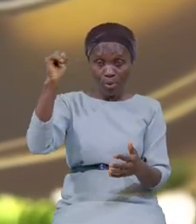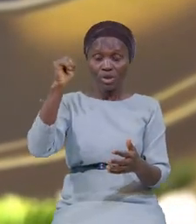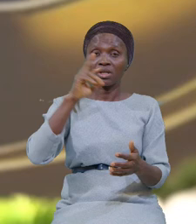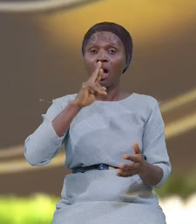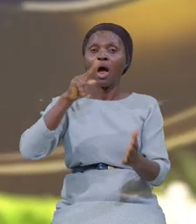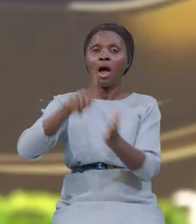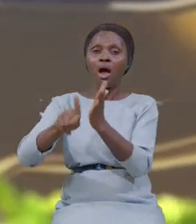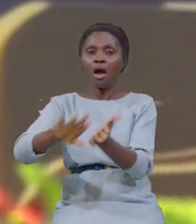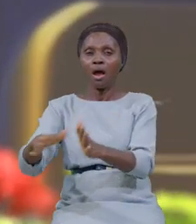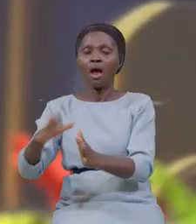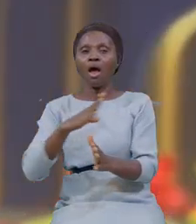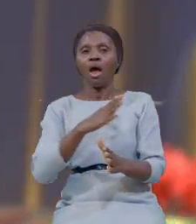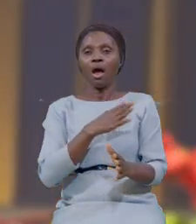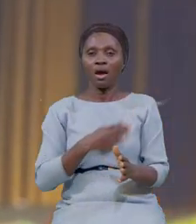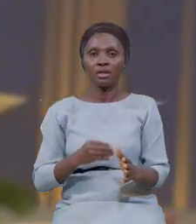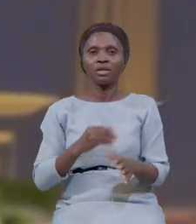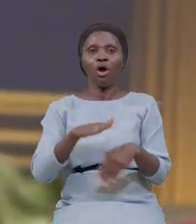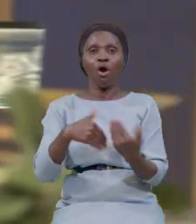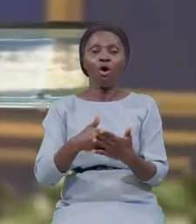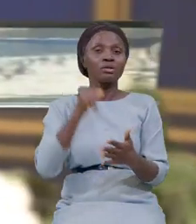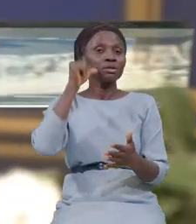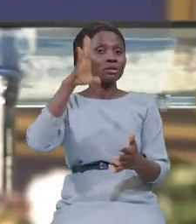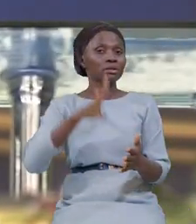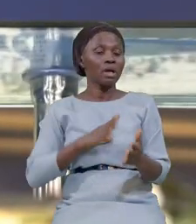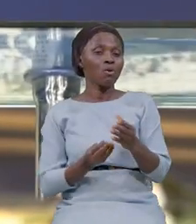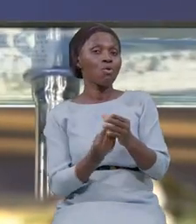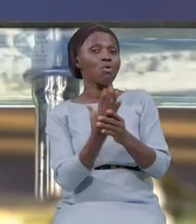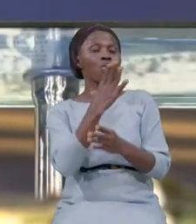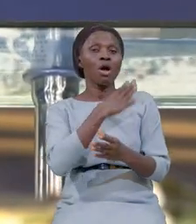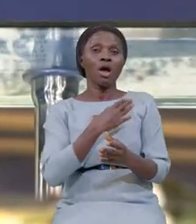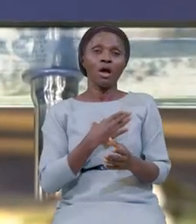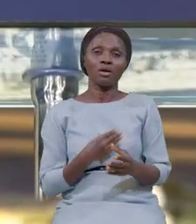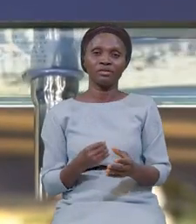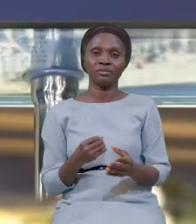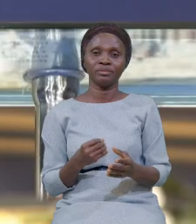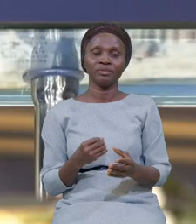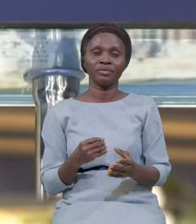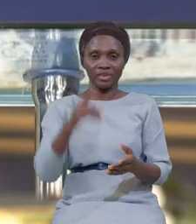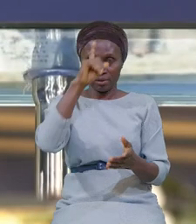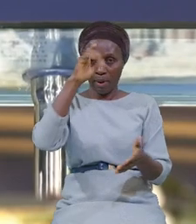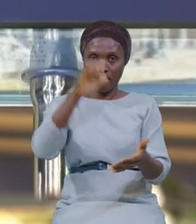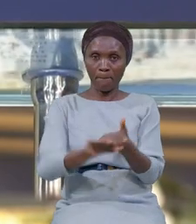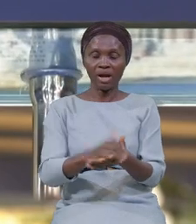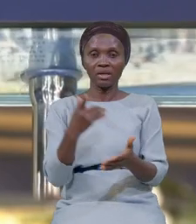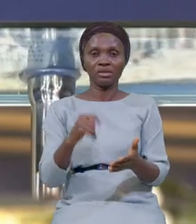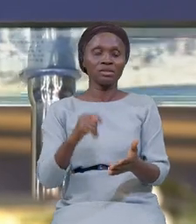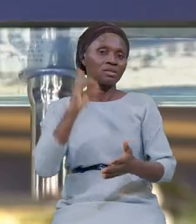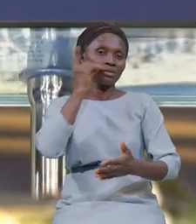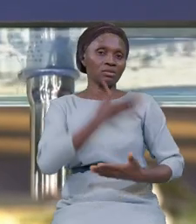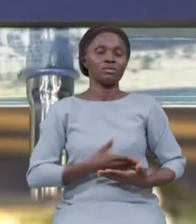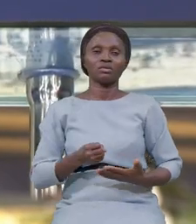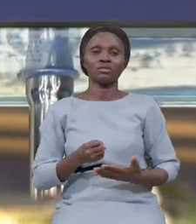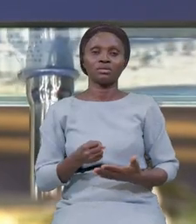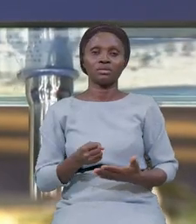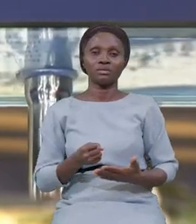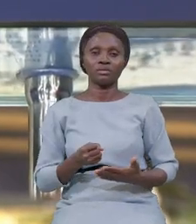and then they'll get married to the daughters that were preserved. How did God's